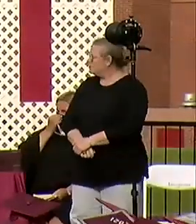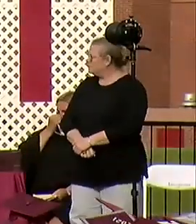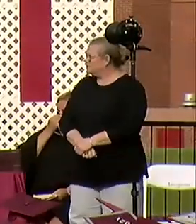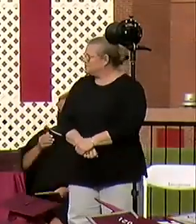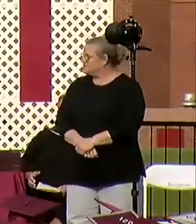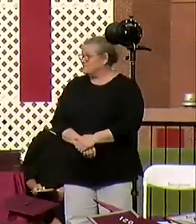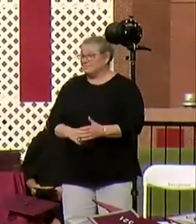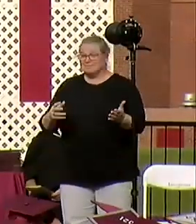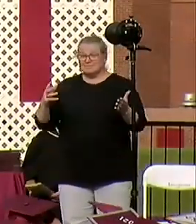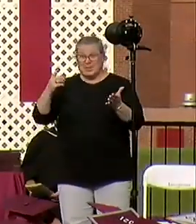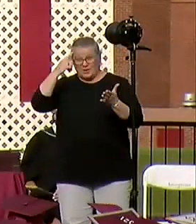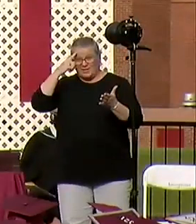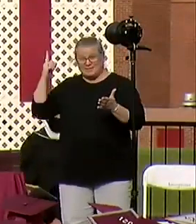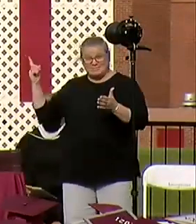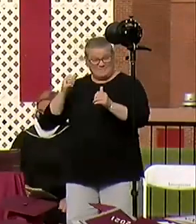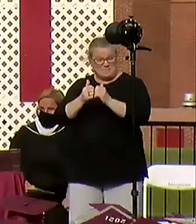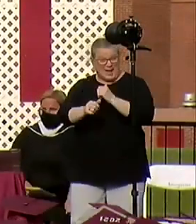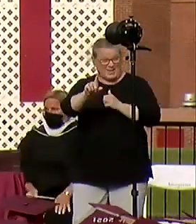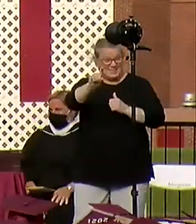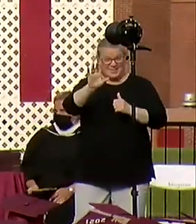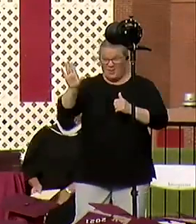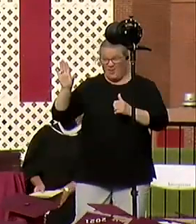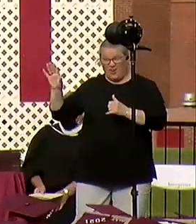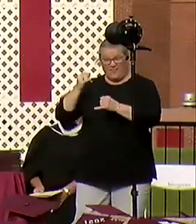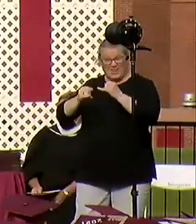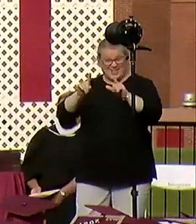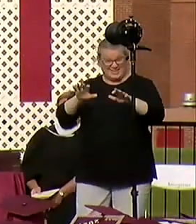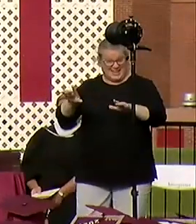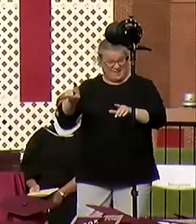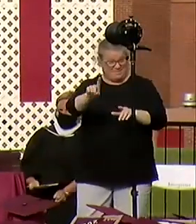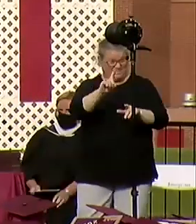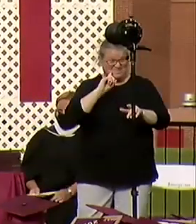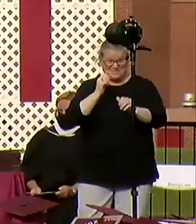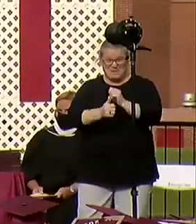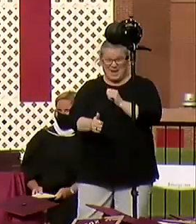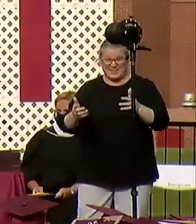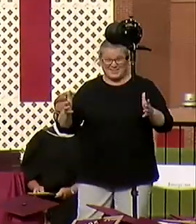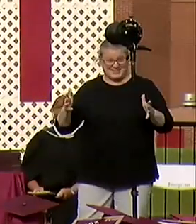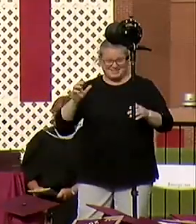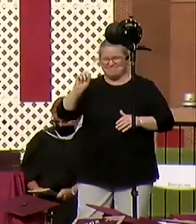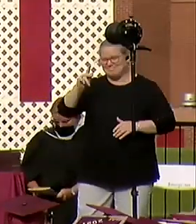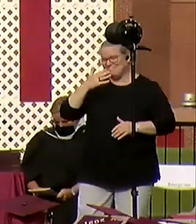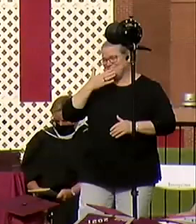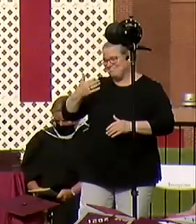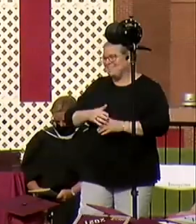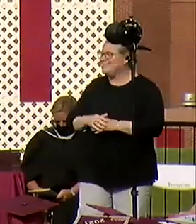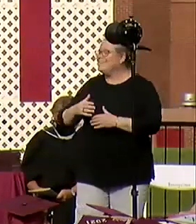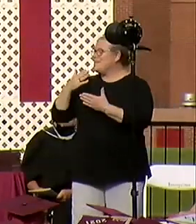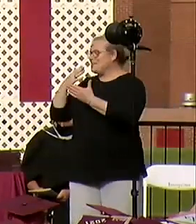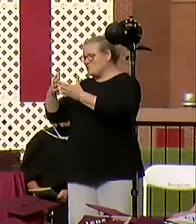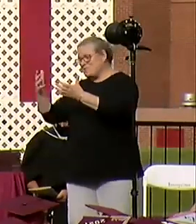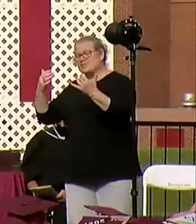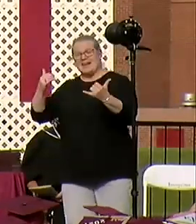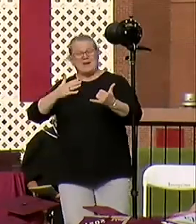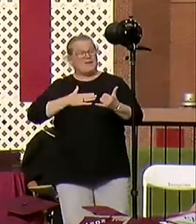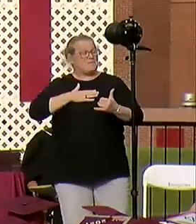What do you guys think? Did she pass? She passed her final? All right, excellent. Thank you so much, Mrs. Schaefer. At this time, it is my pleasure to